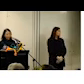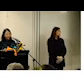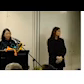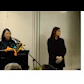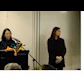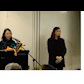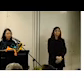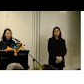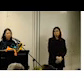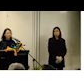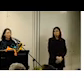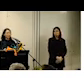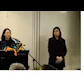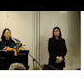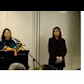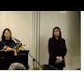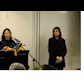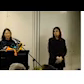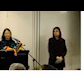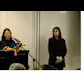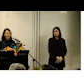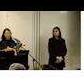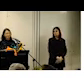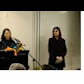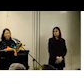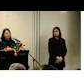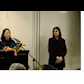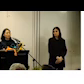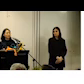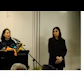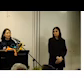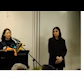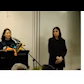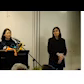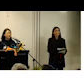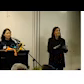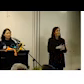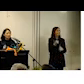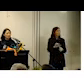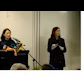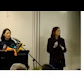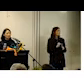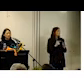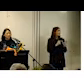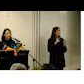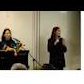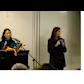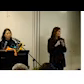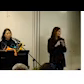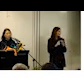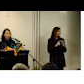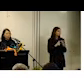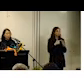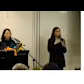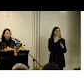So how we study these receptors in the frog egg is that we artificially engineer